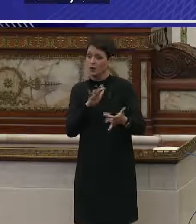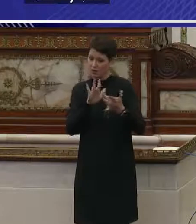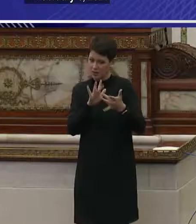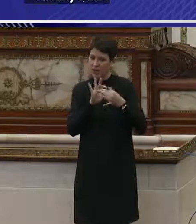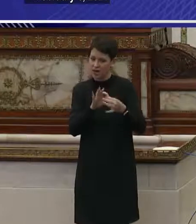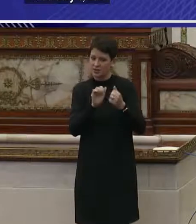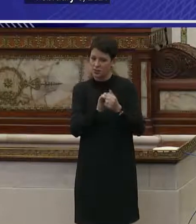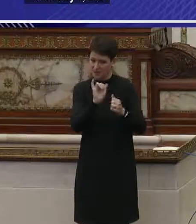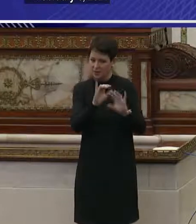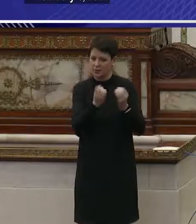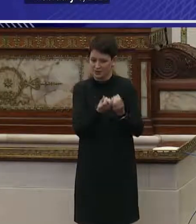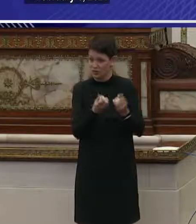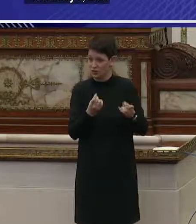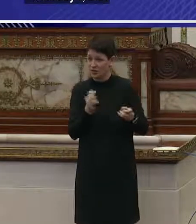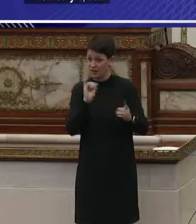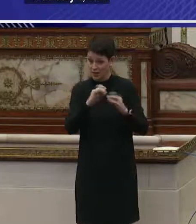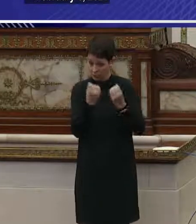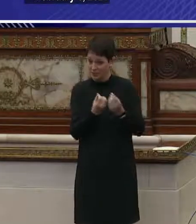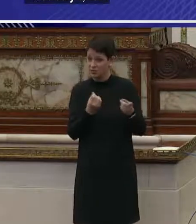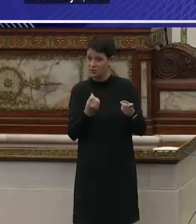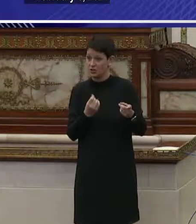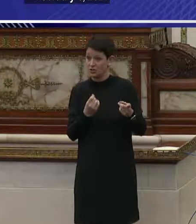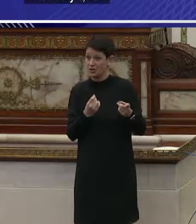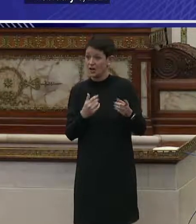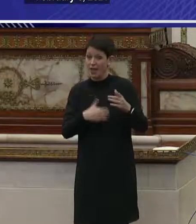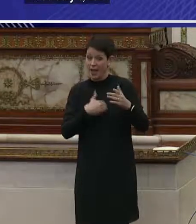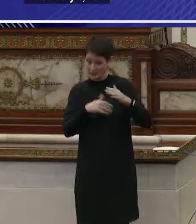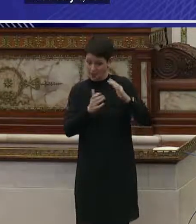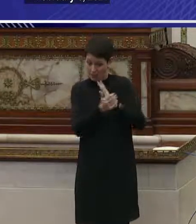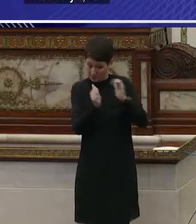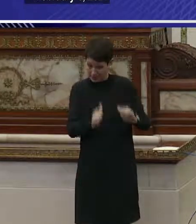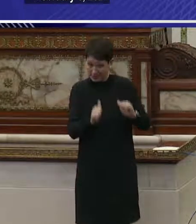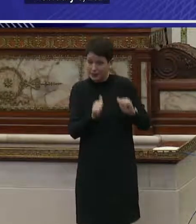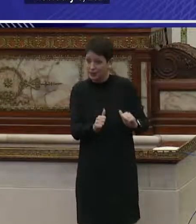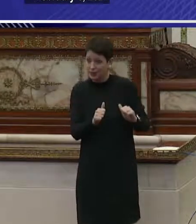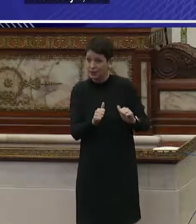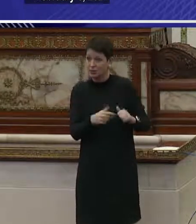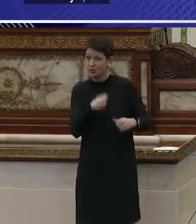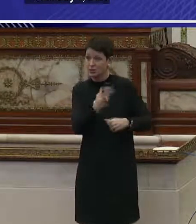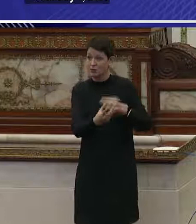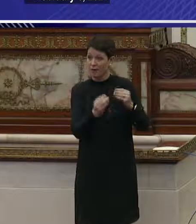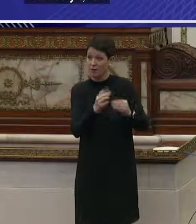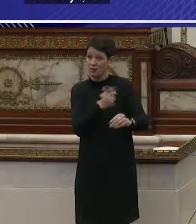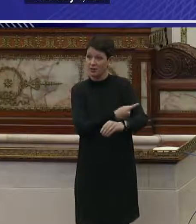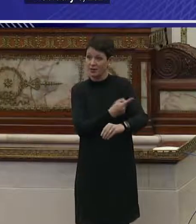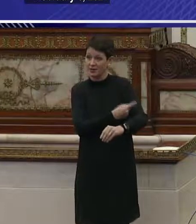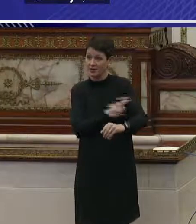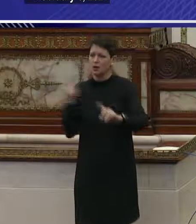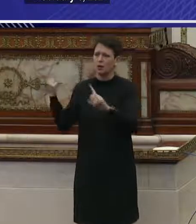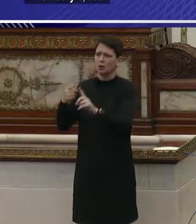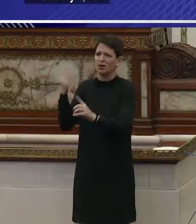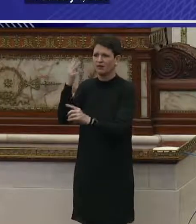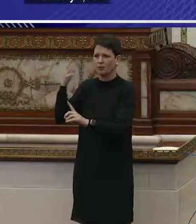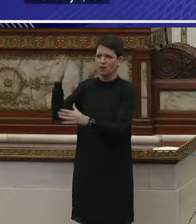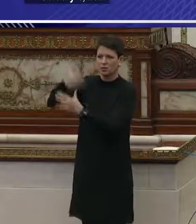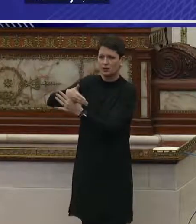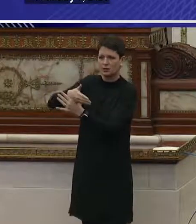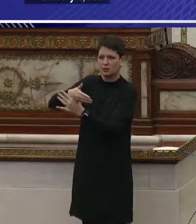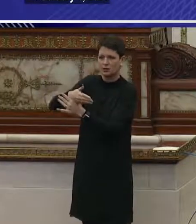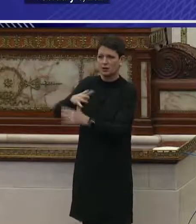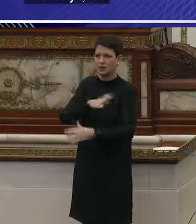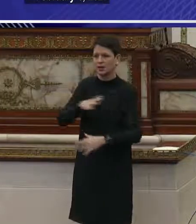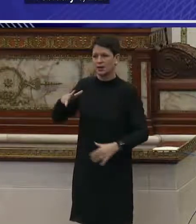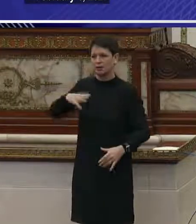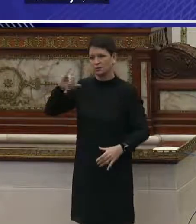with that organization. If that organization has capacity to provide more vaccine. Point of information,